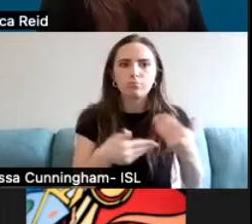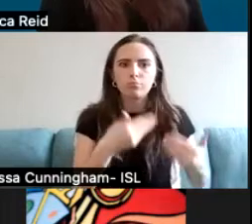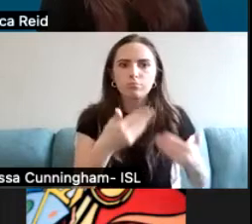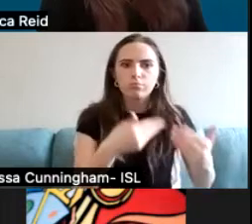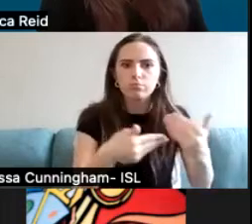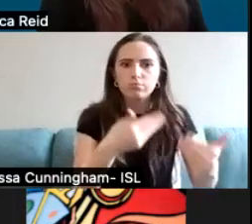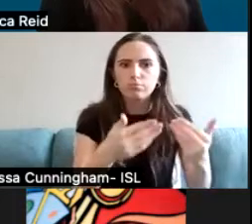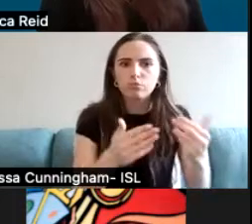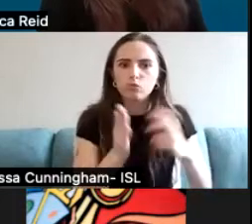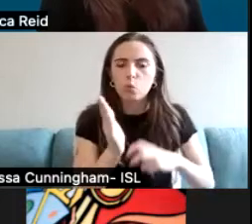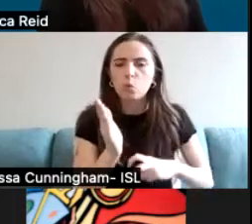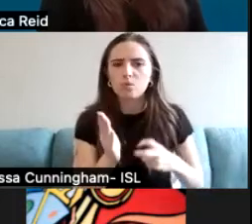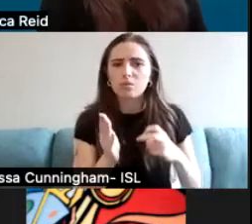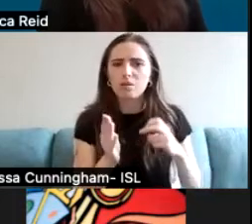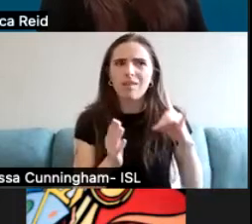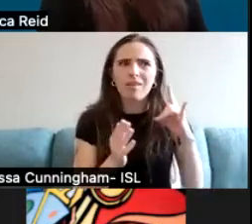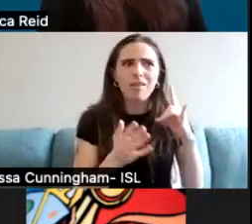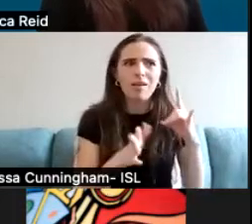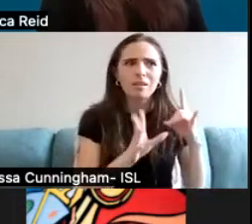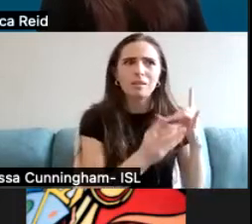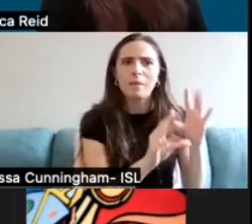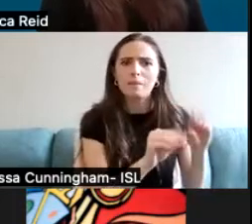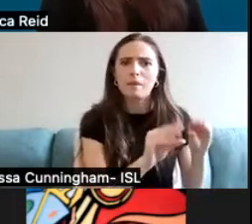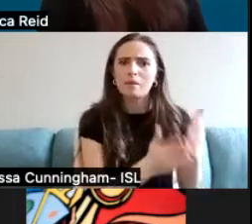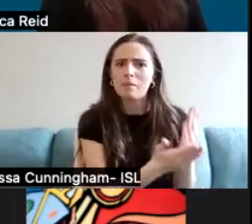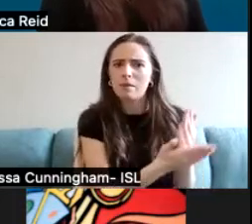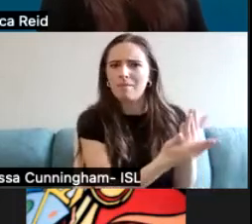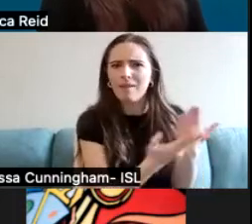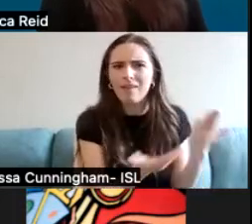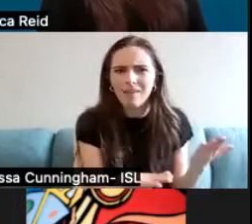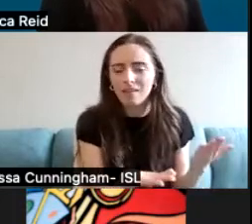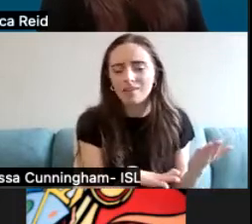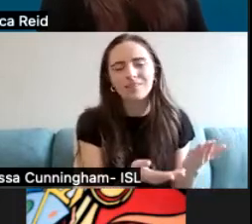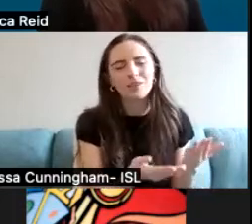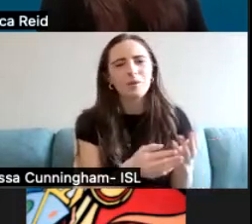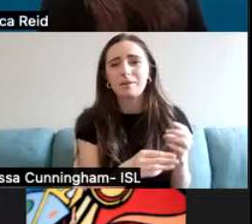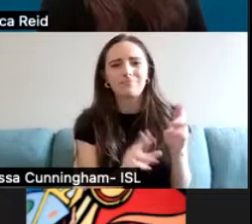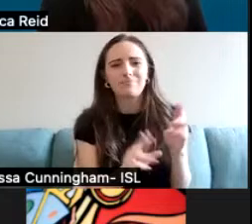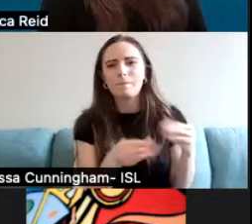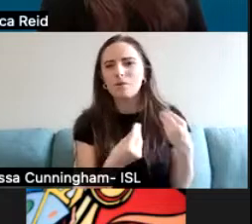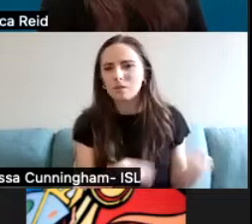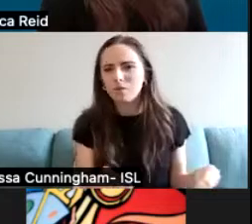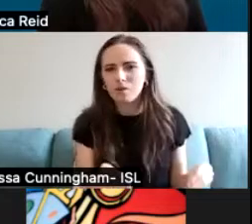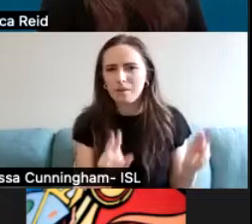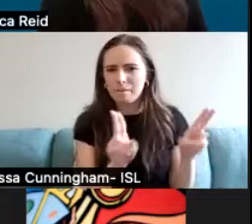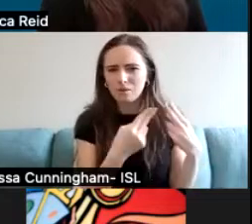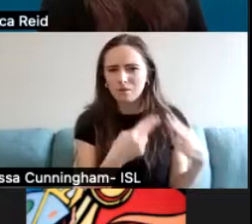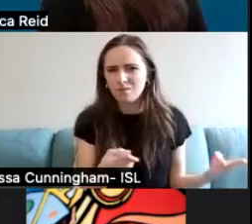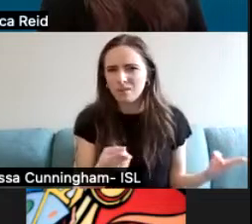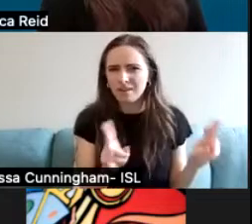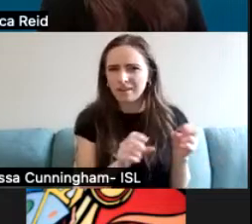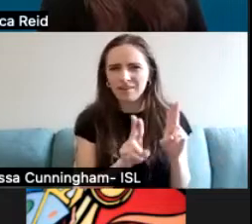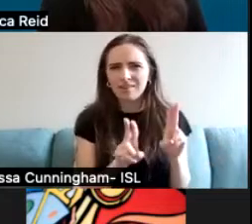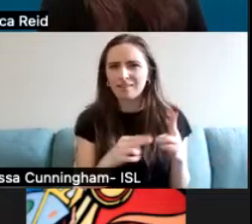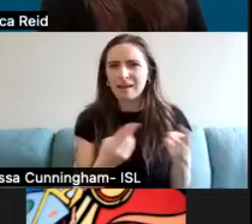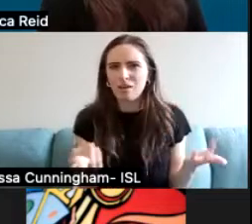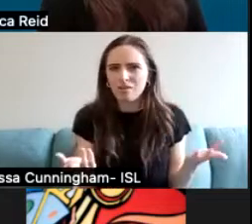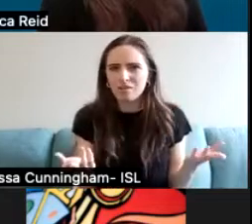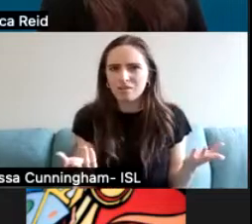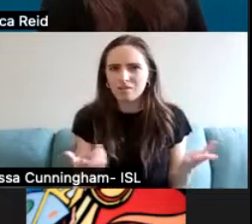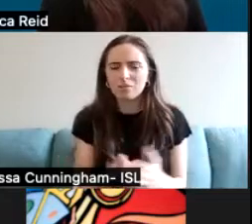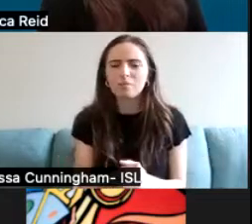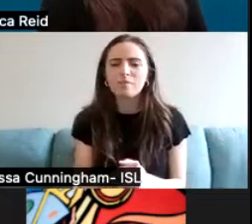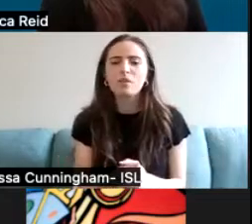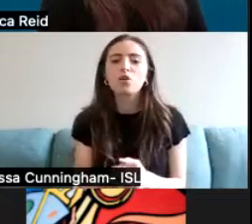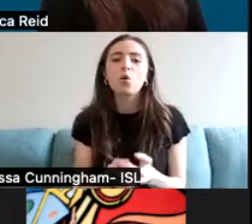way. So I guess this demonstrates why this is important. And yeah, if you have any questions,